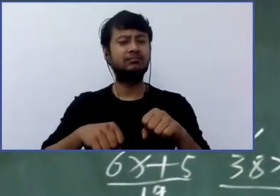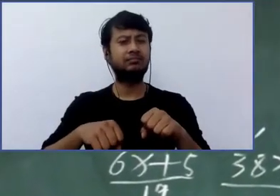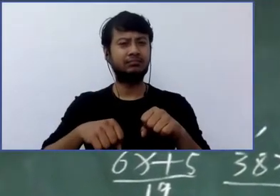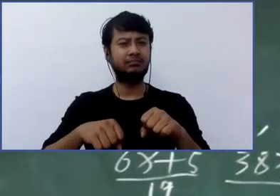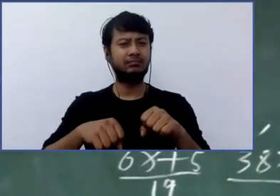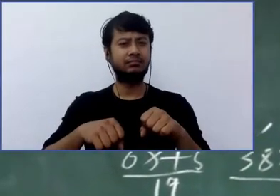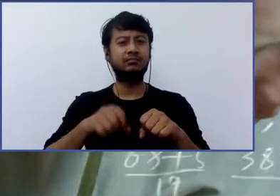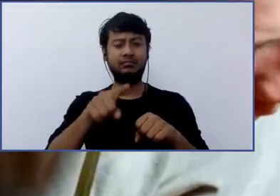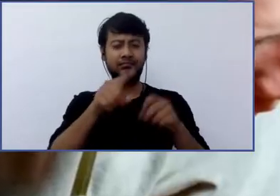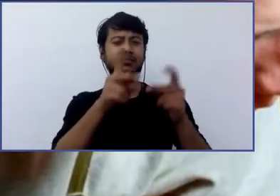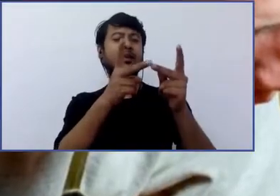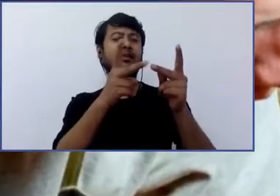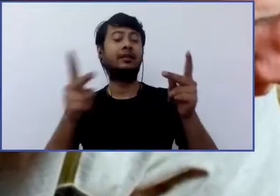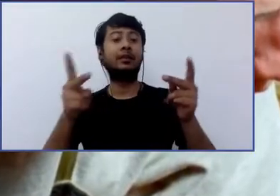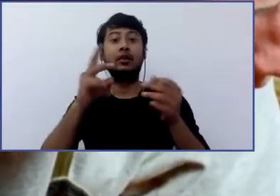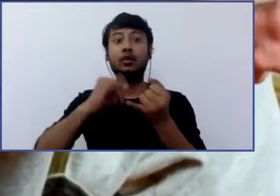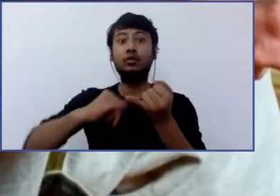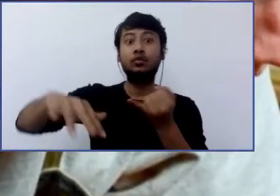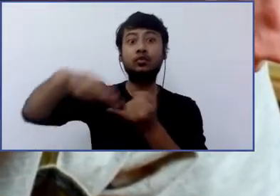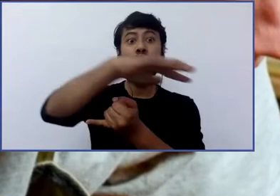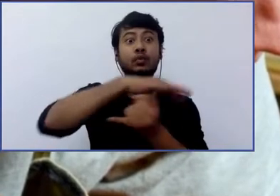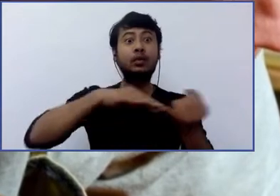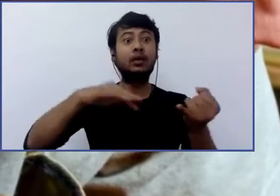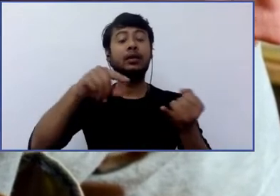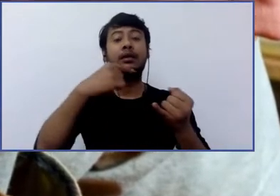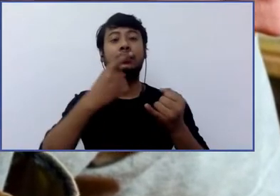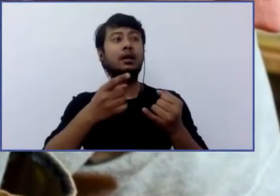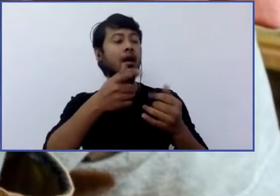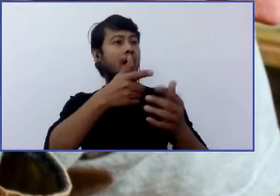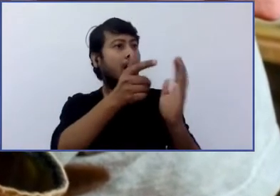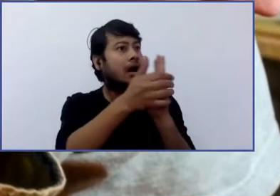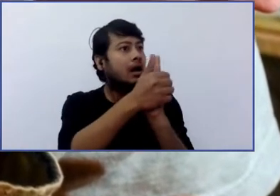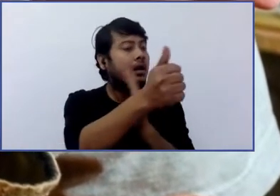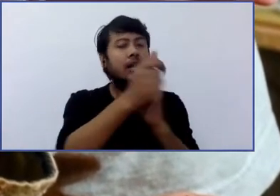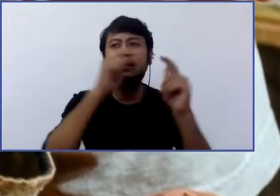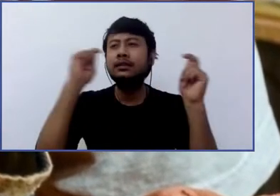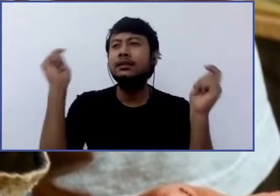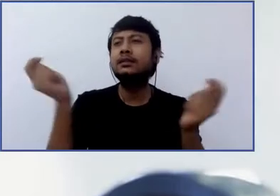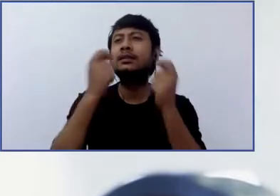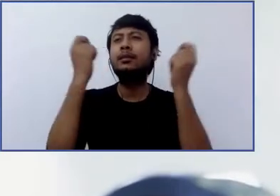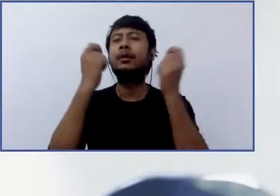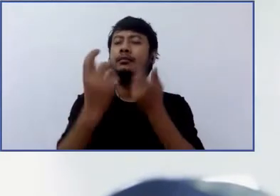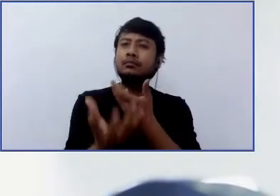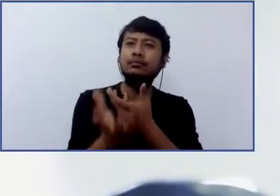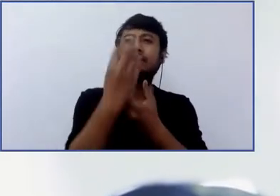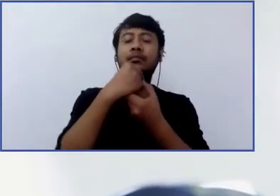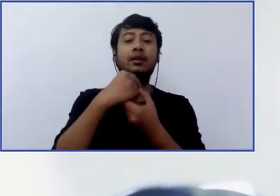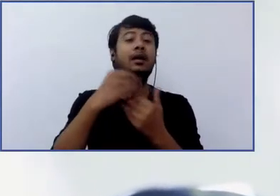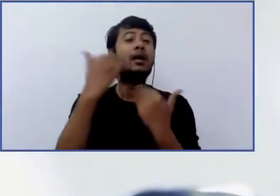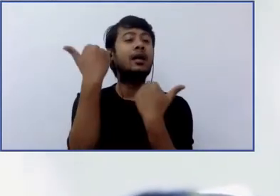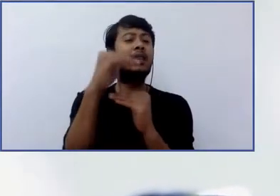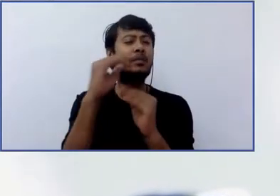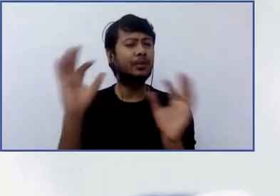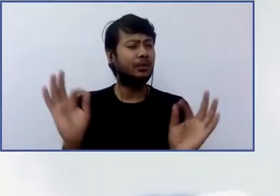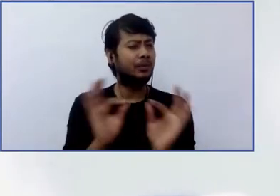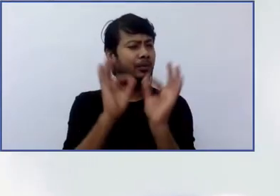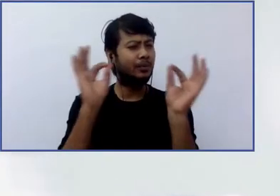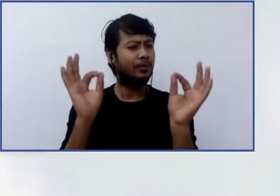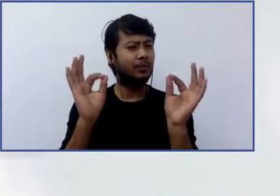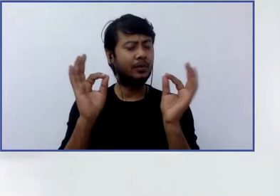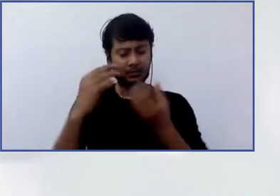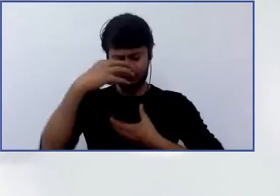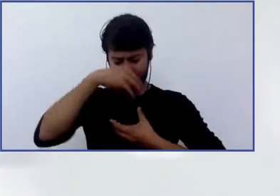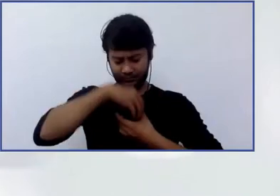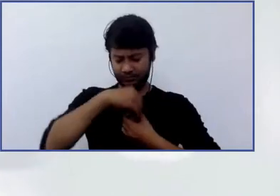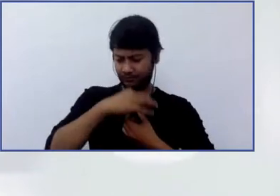we celebrate ability, the possibilities are infinite. To know the reality of ourselves,